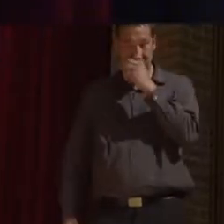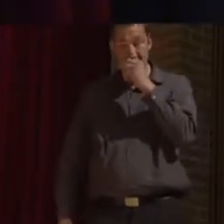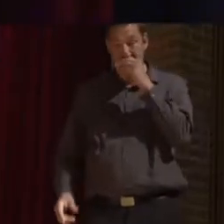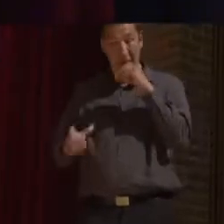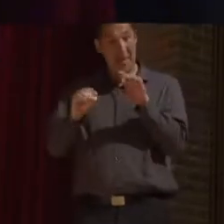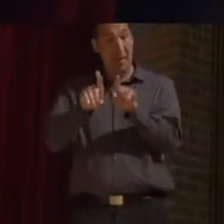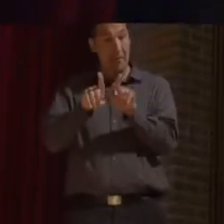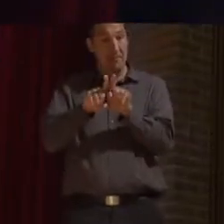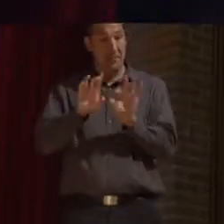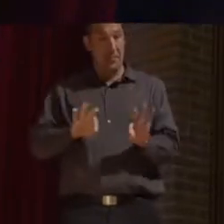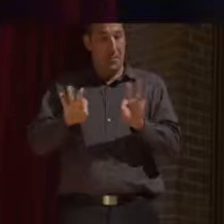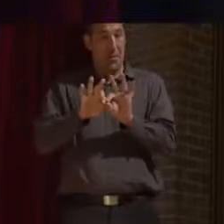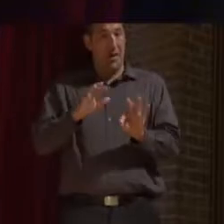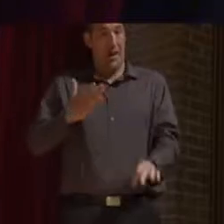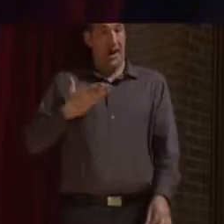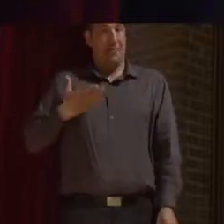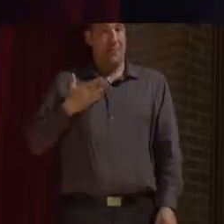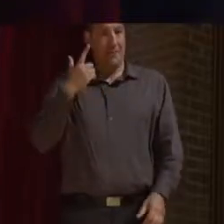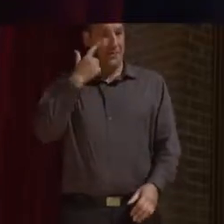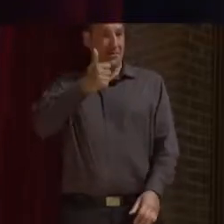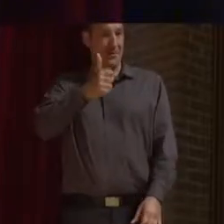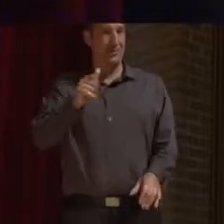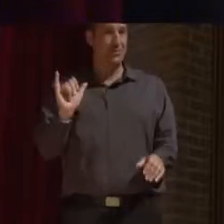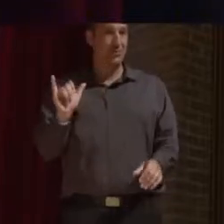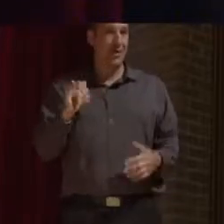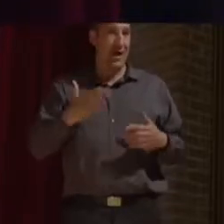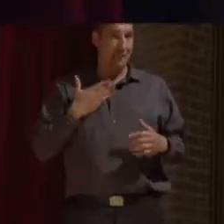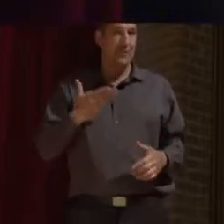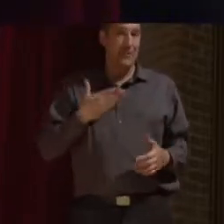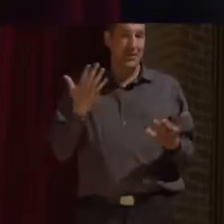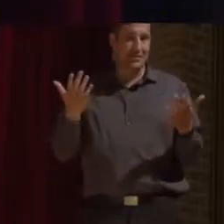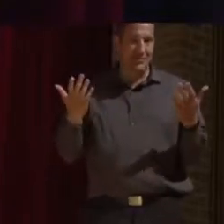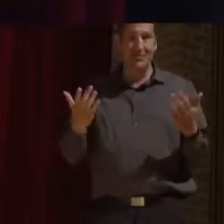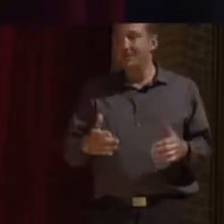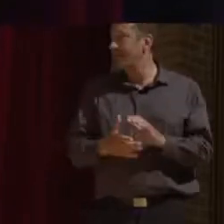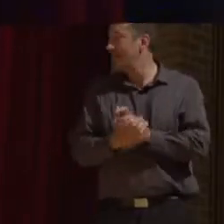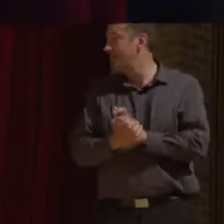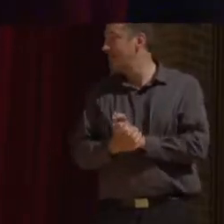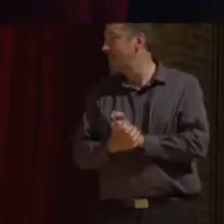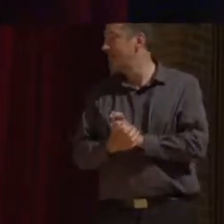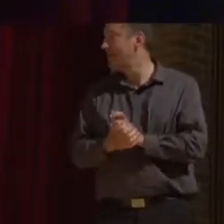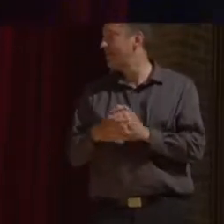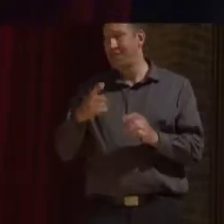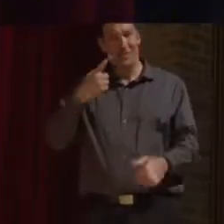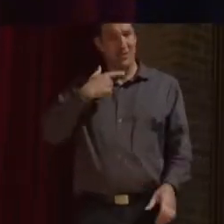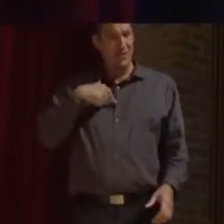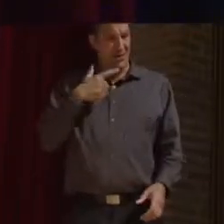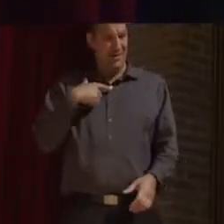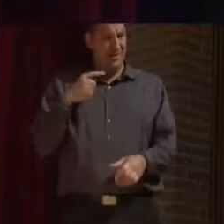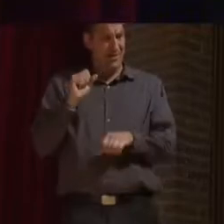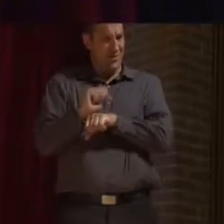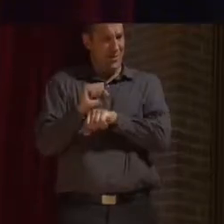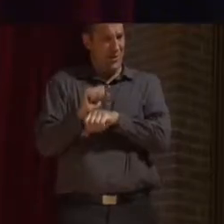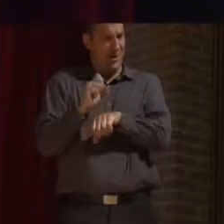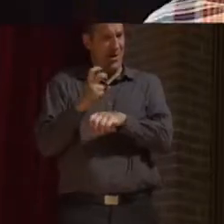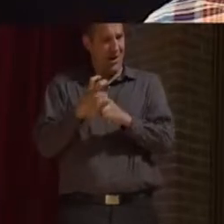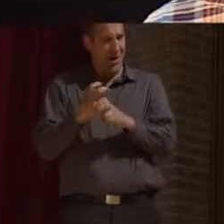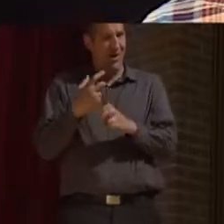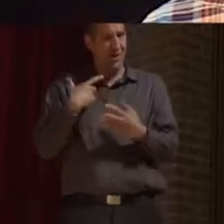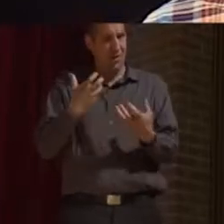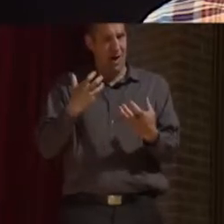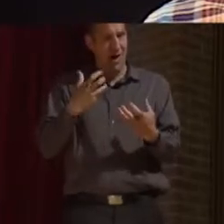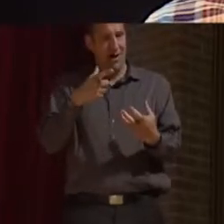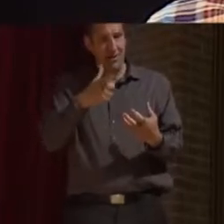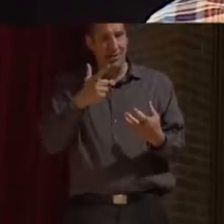be happy and everything. Yeah. Without a doubt. We work hard. We want him to have expectations for himself. Like, we're